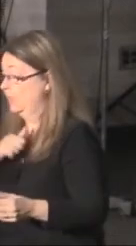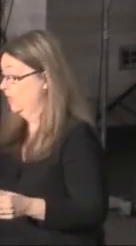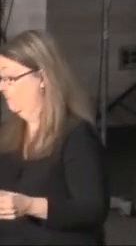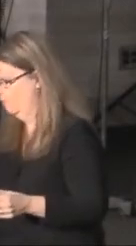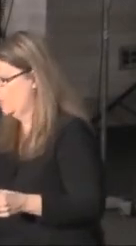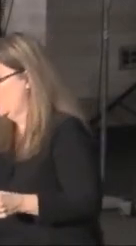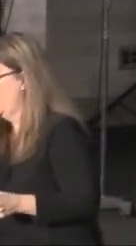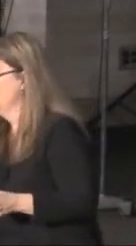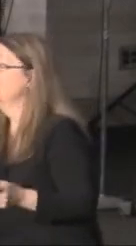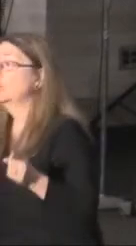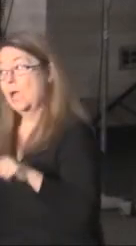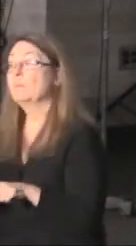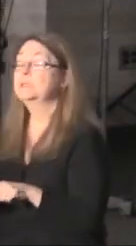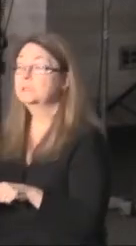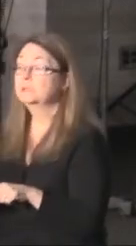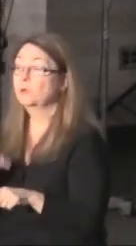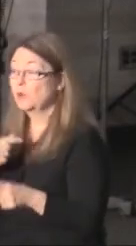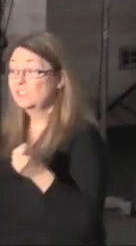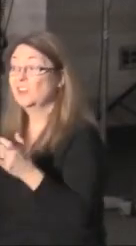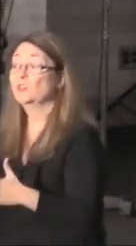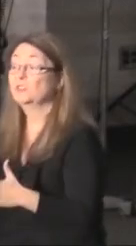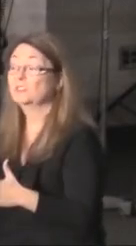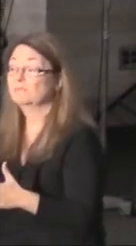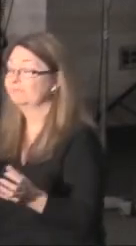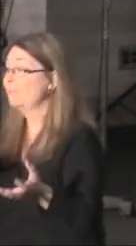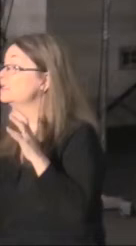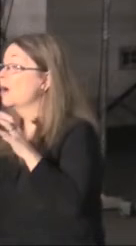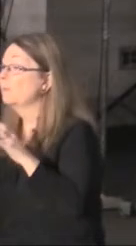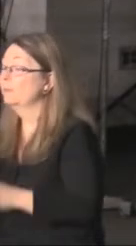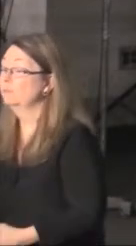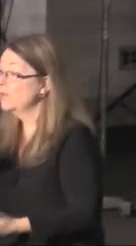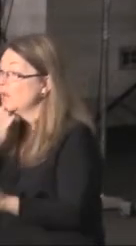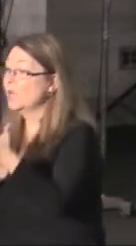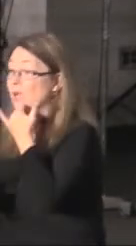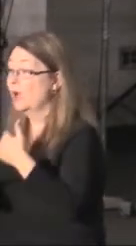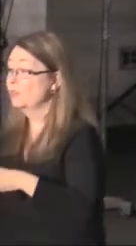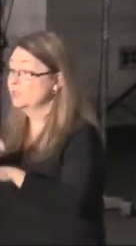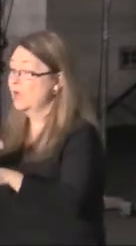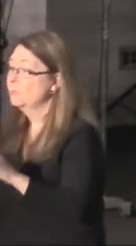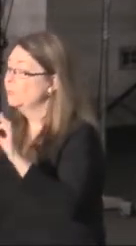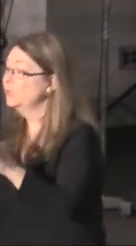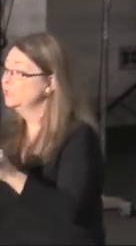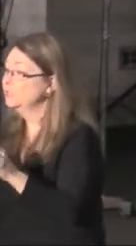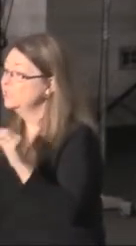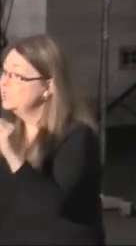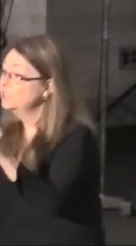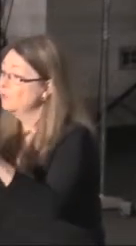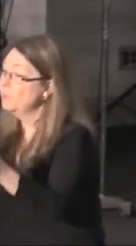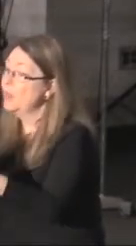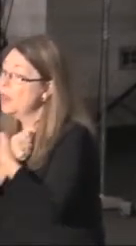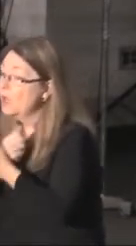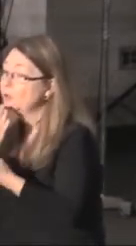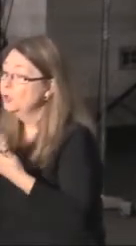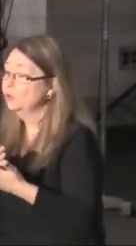God. And it happens. We're sinners. We mess up. And there are other times where I preach the gospel and teach out of love,